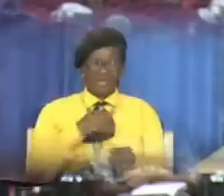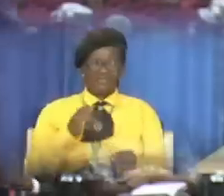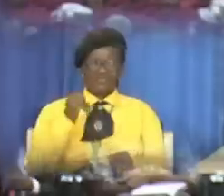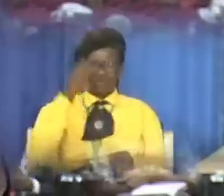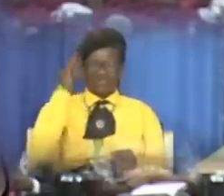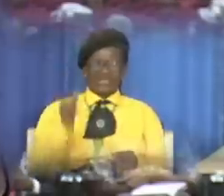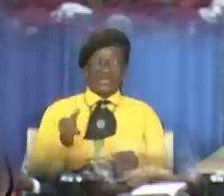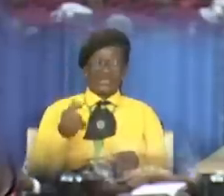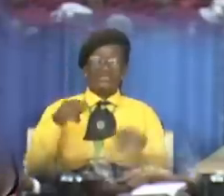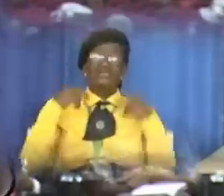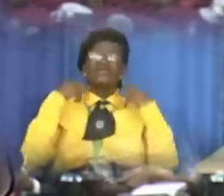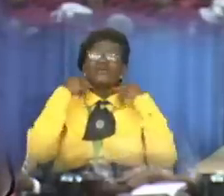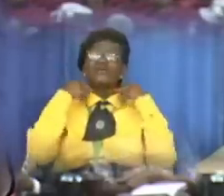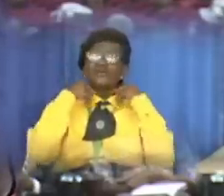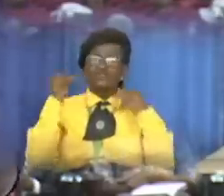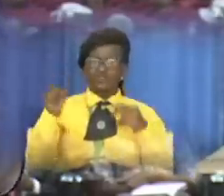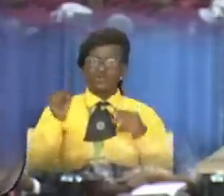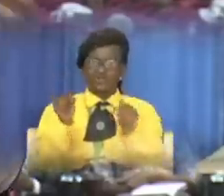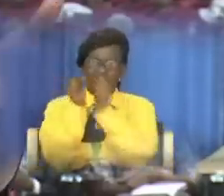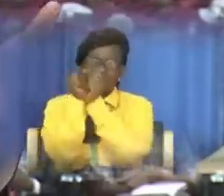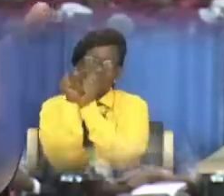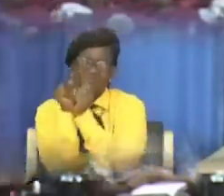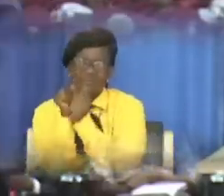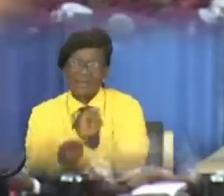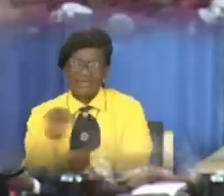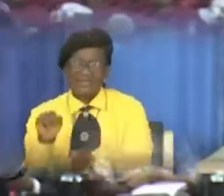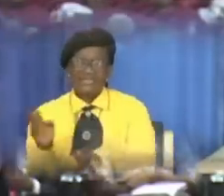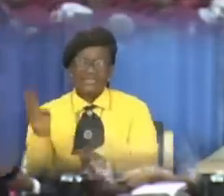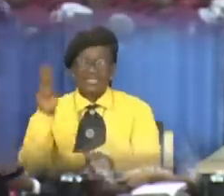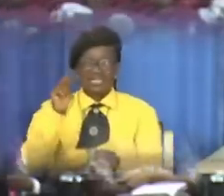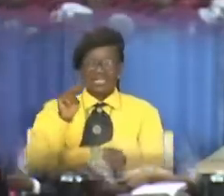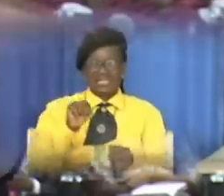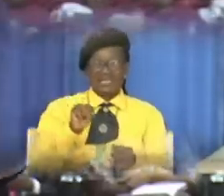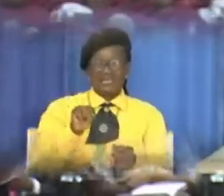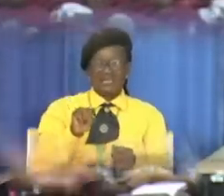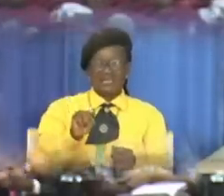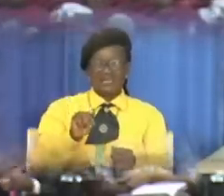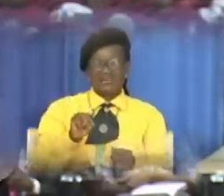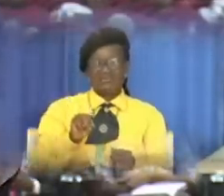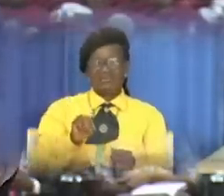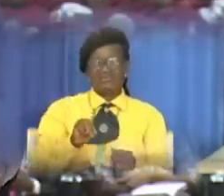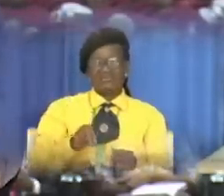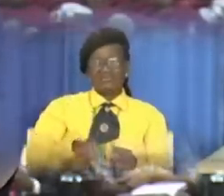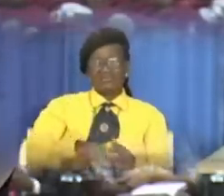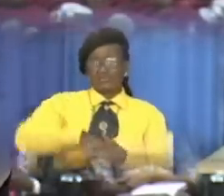the yokes binding him were, the chains just dropped off.